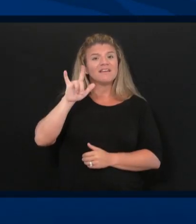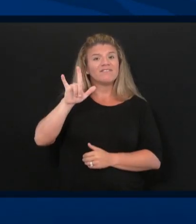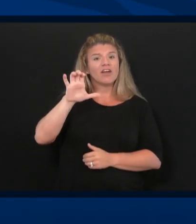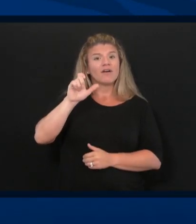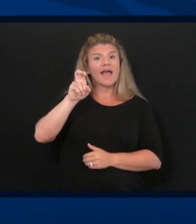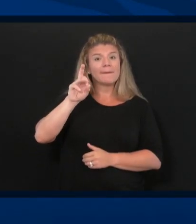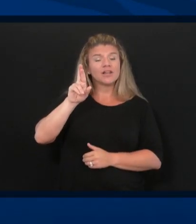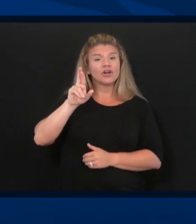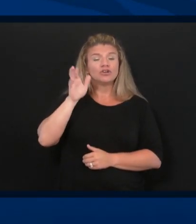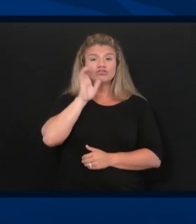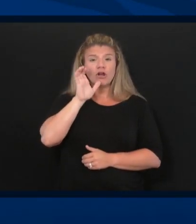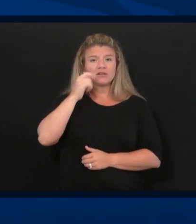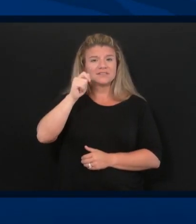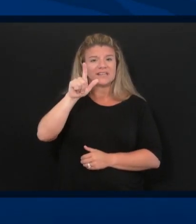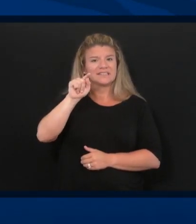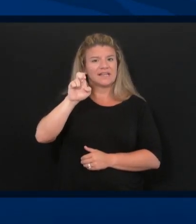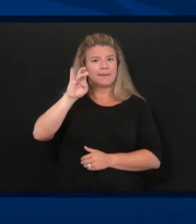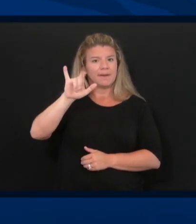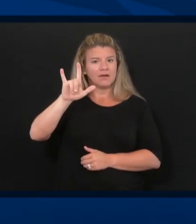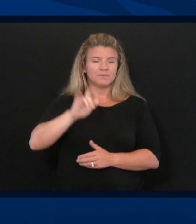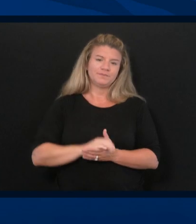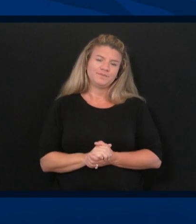with the Charleston Gazette-Mail.